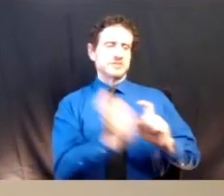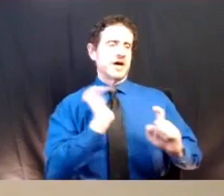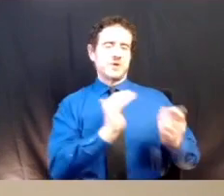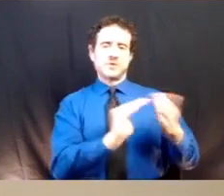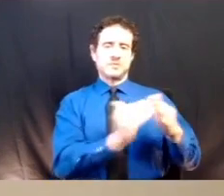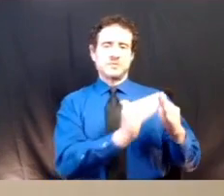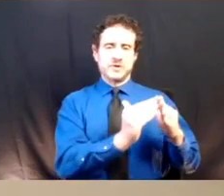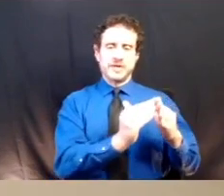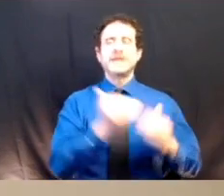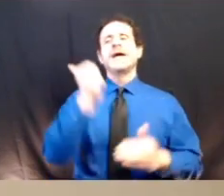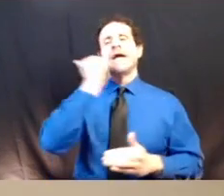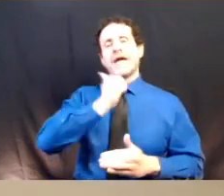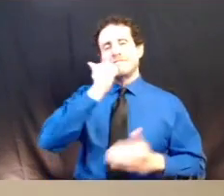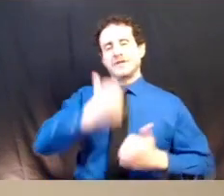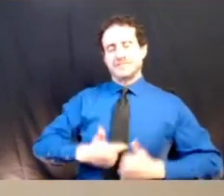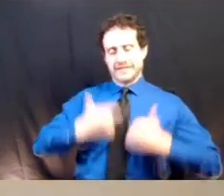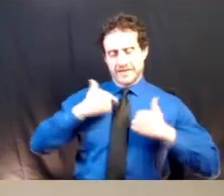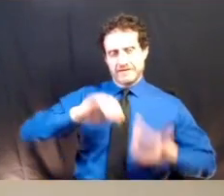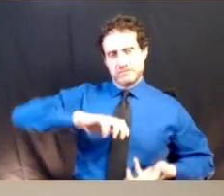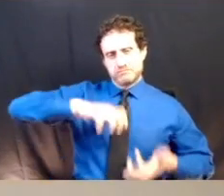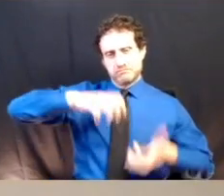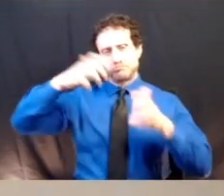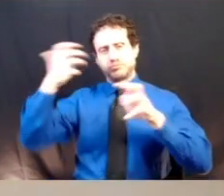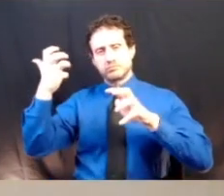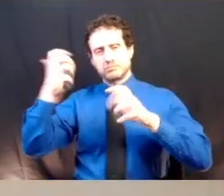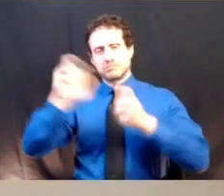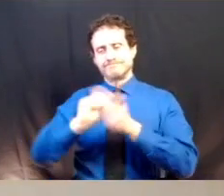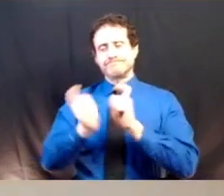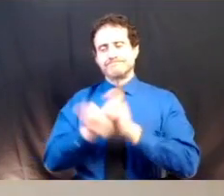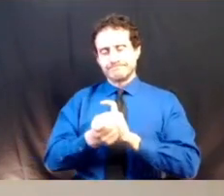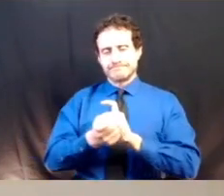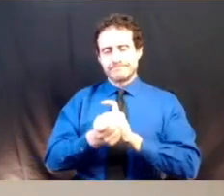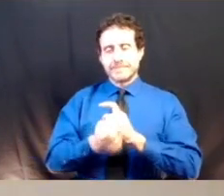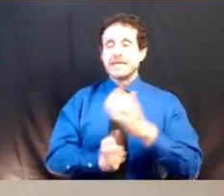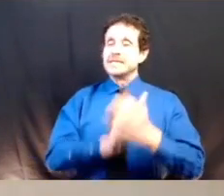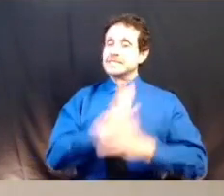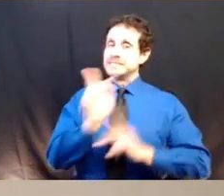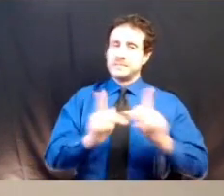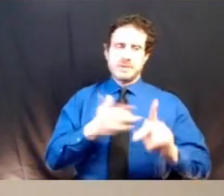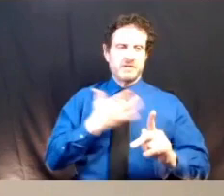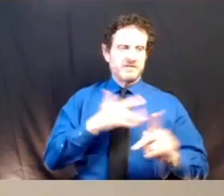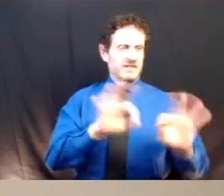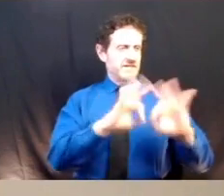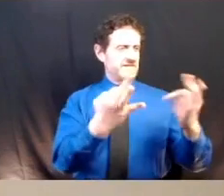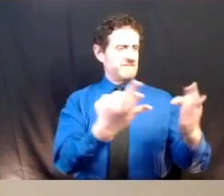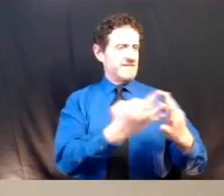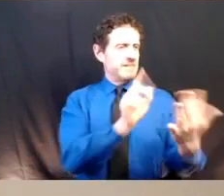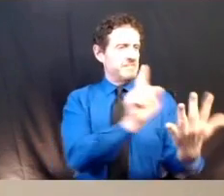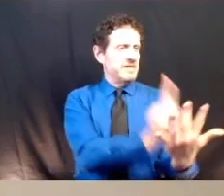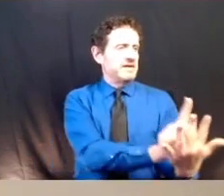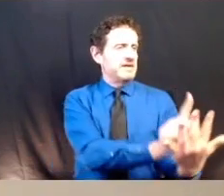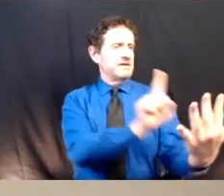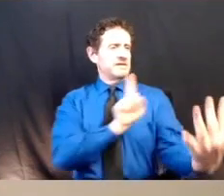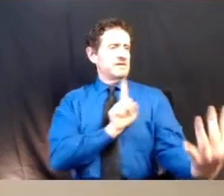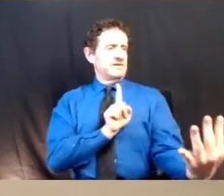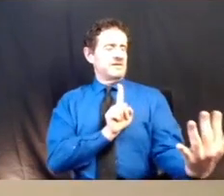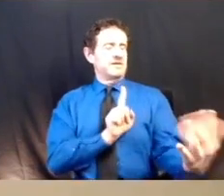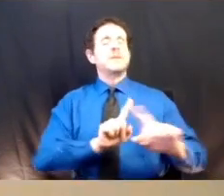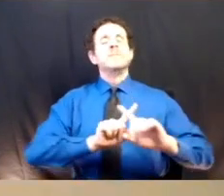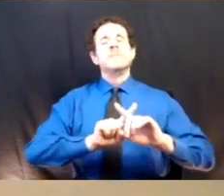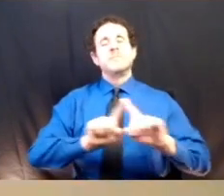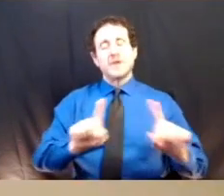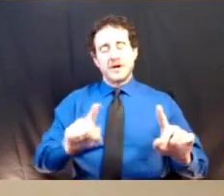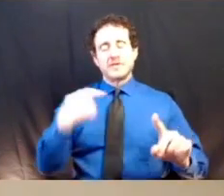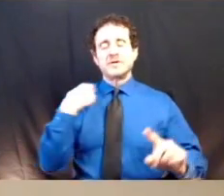know for some, family members have been taken away, but we must try our hardest not to continue